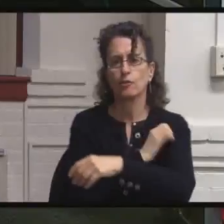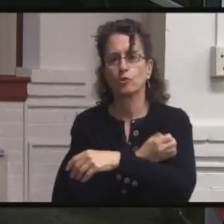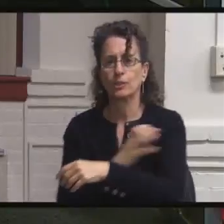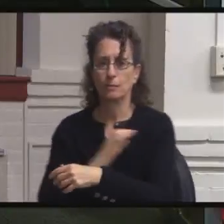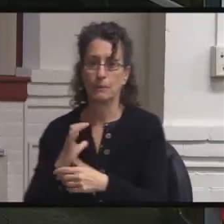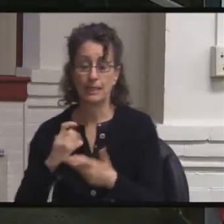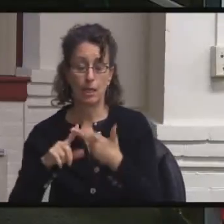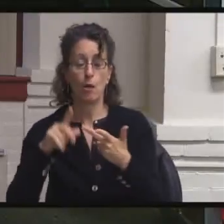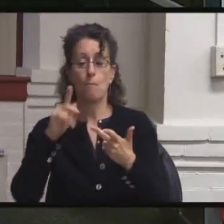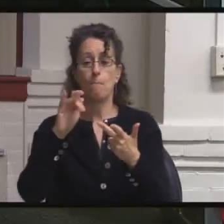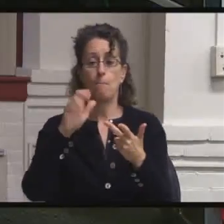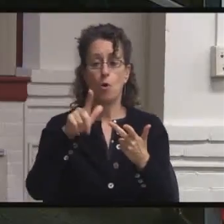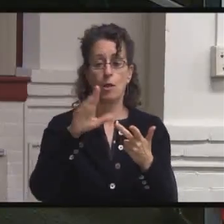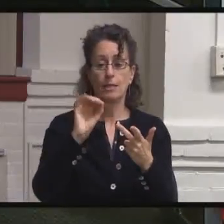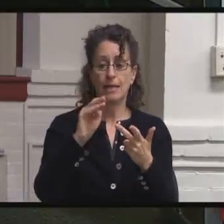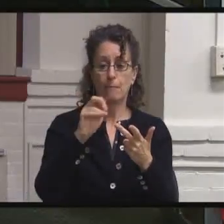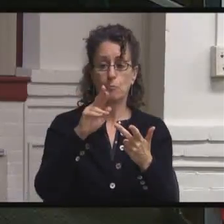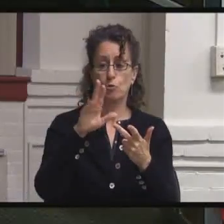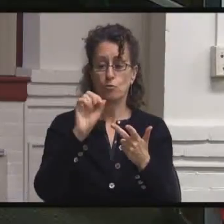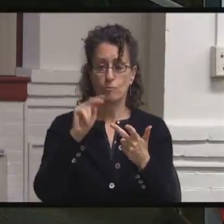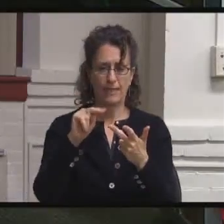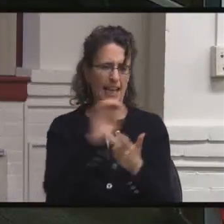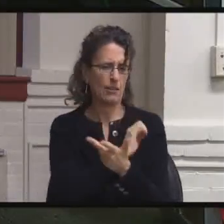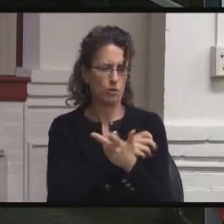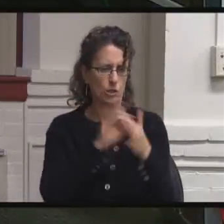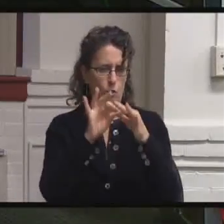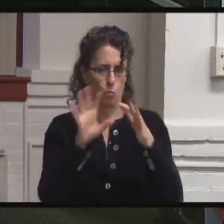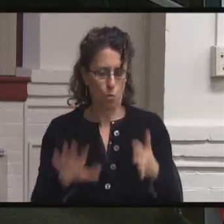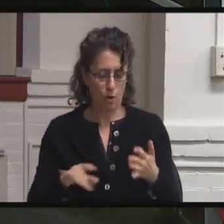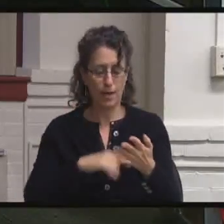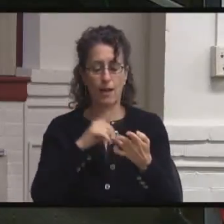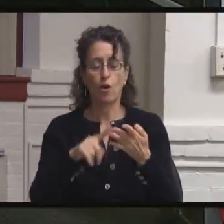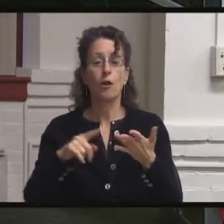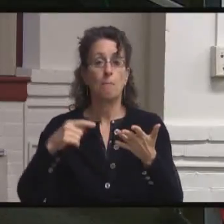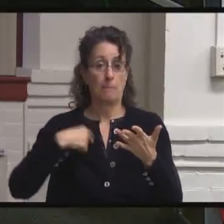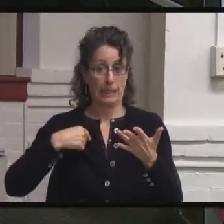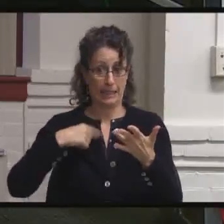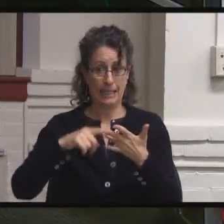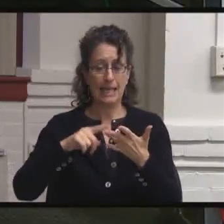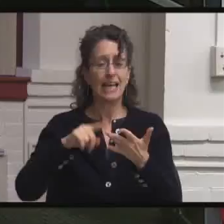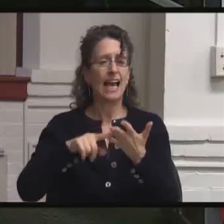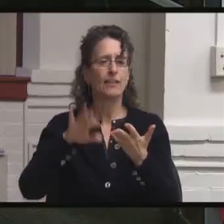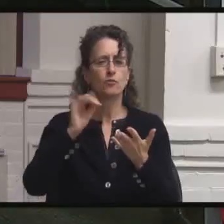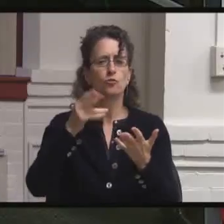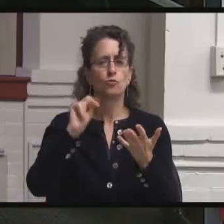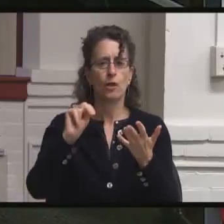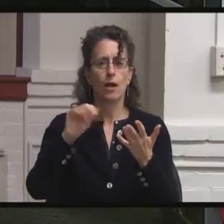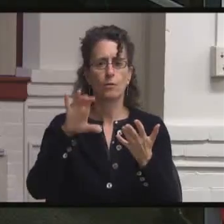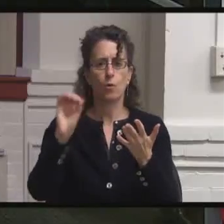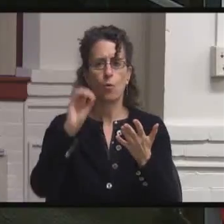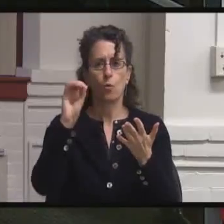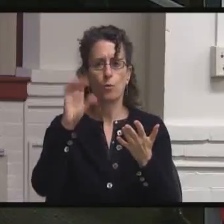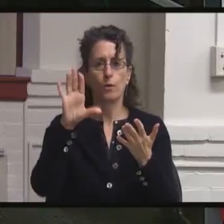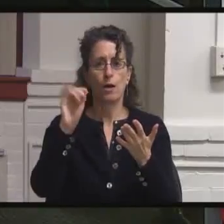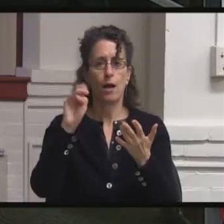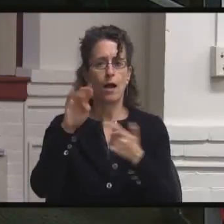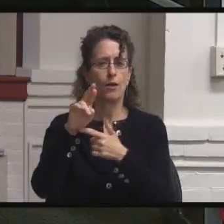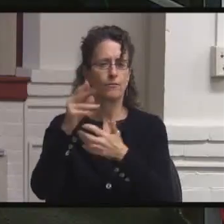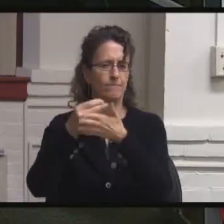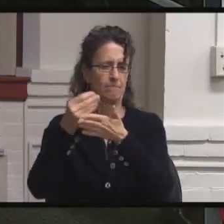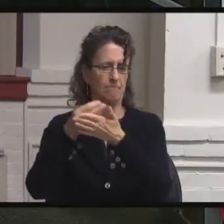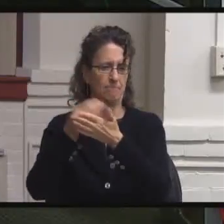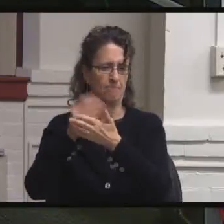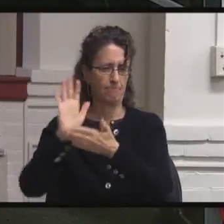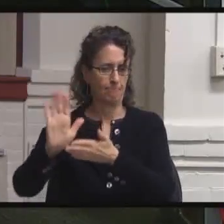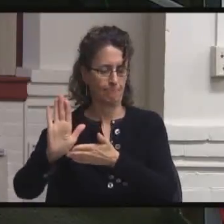energy coordinator, and then put myself and Finance Director John O'Connor. I would like to point out that while he was not